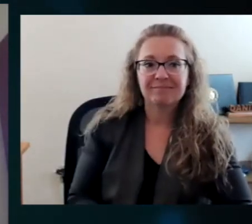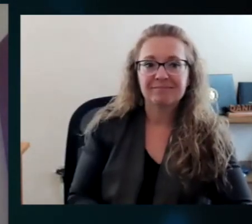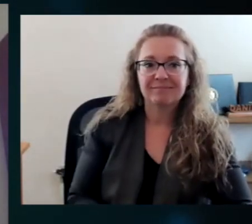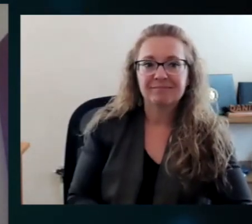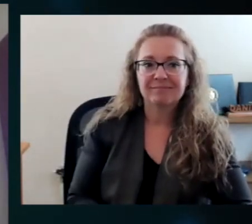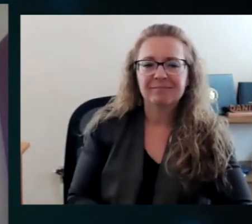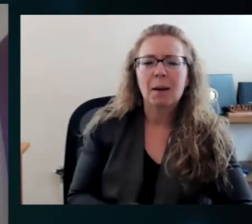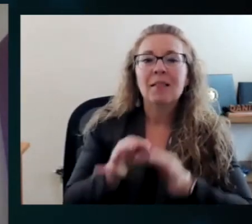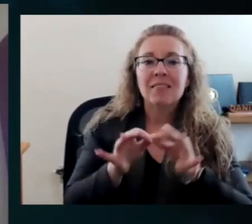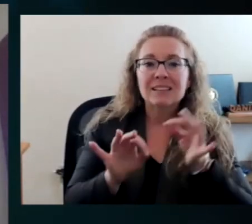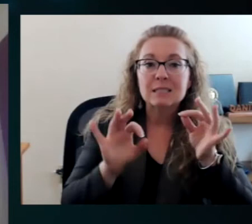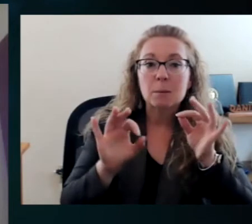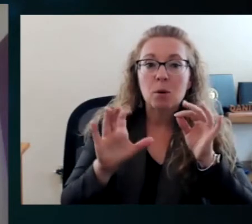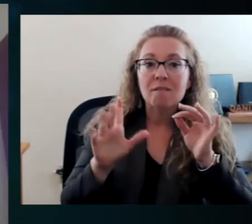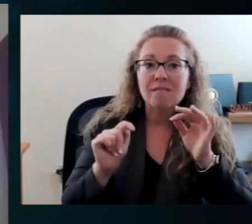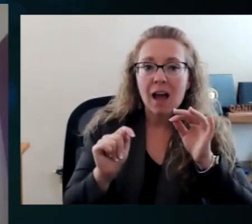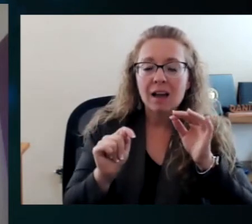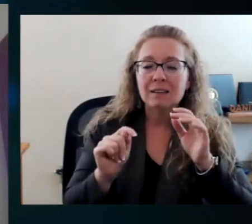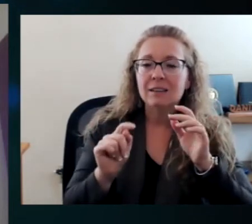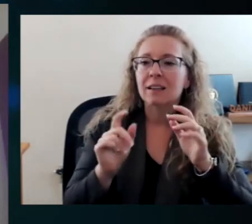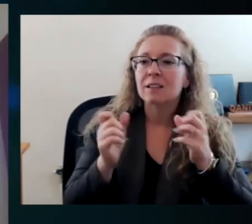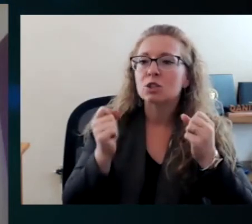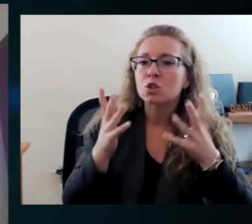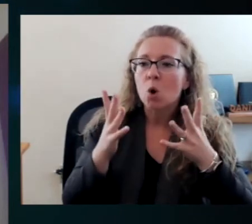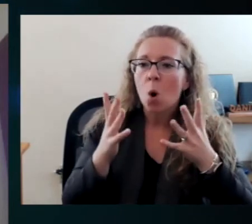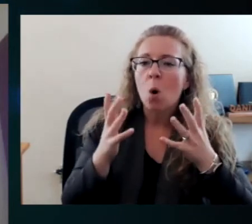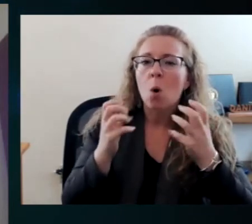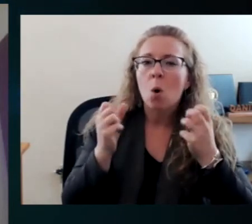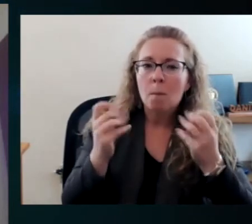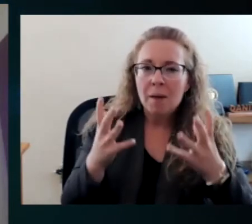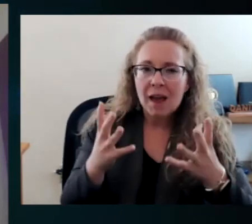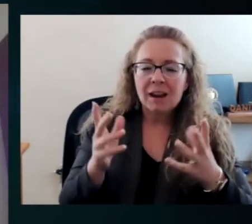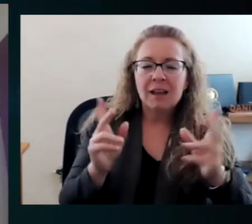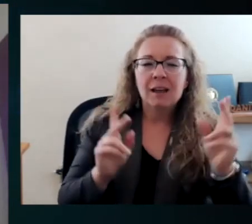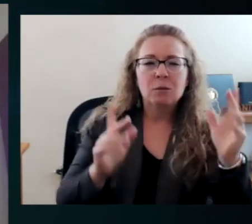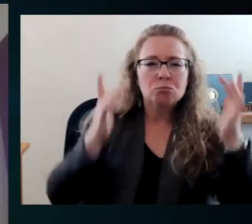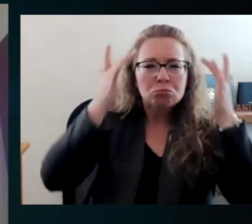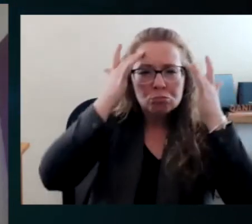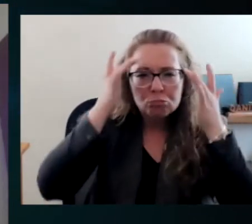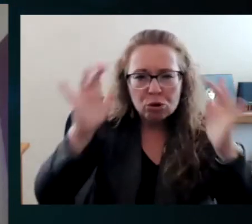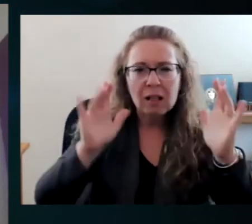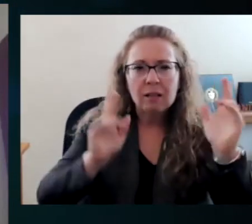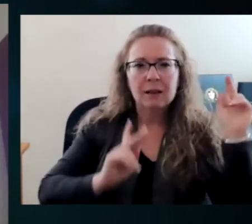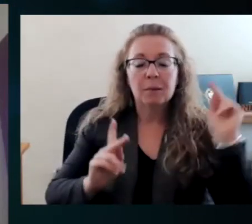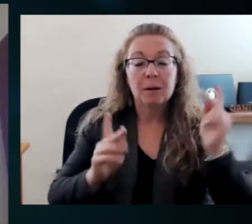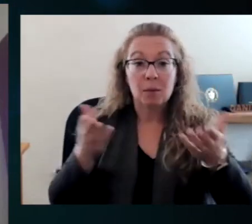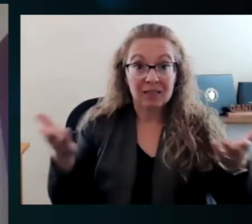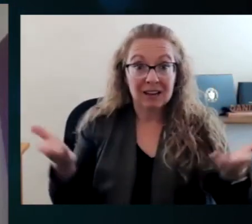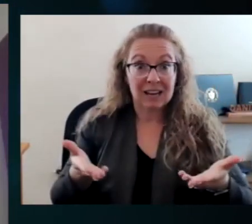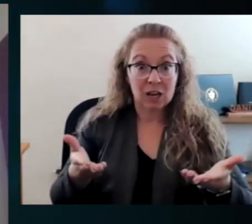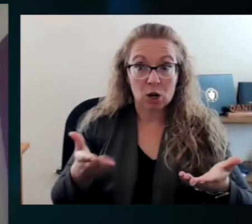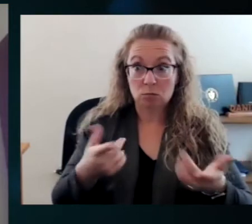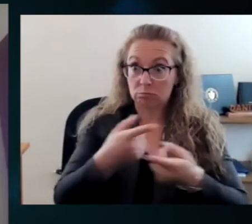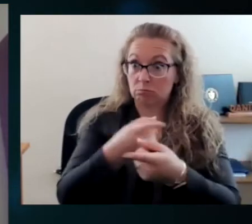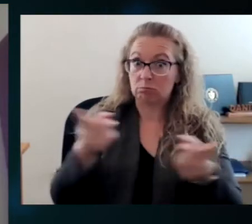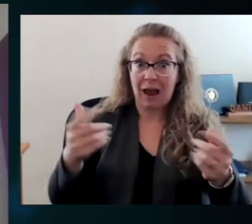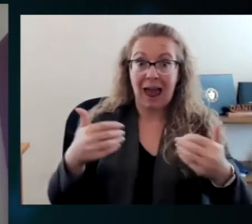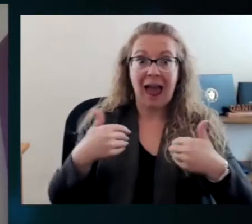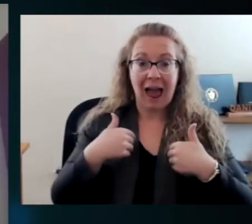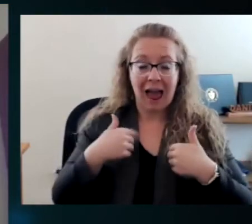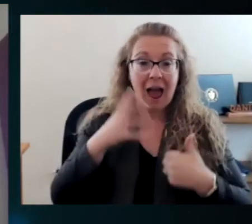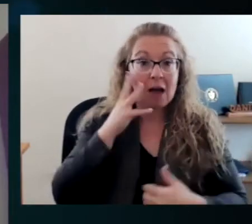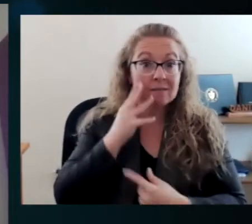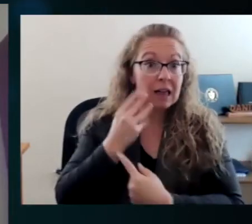is consensus among so many of the brilliant people that are here that have that lived experience shows that, yes,